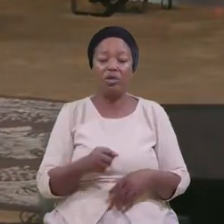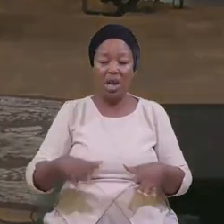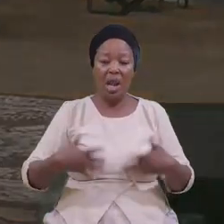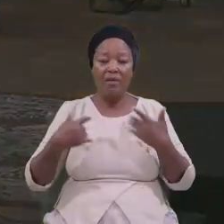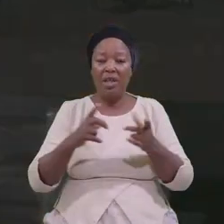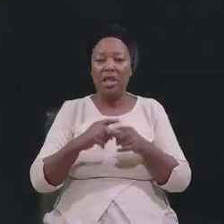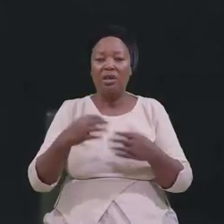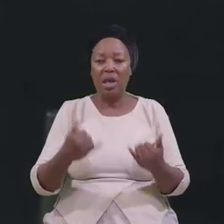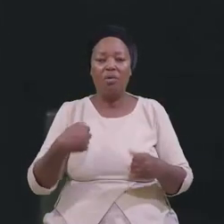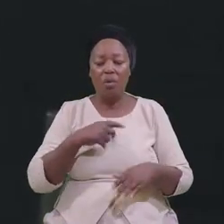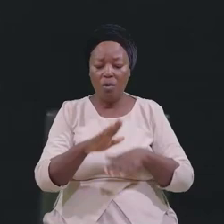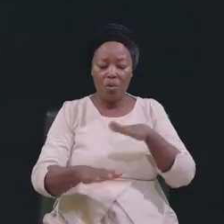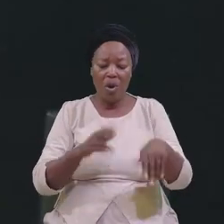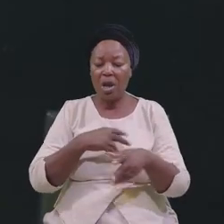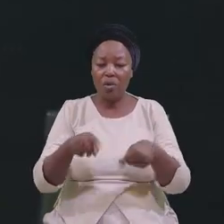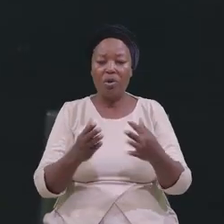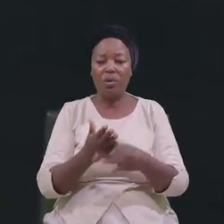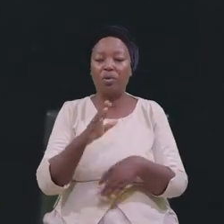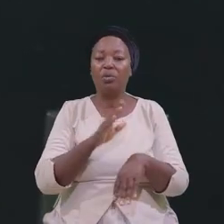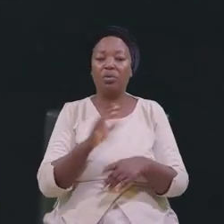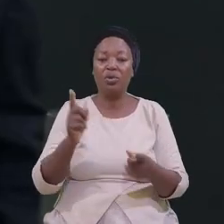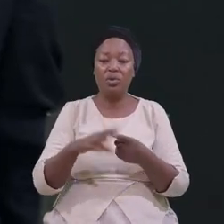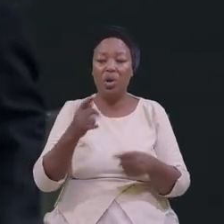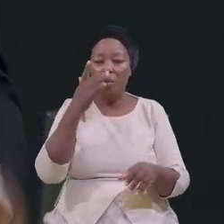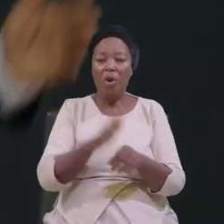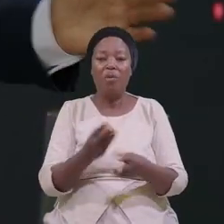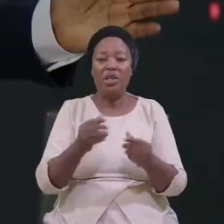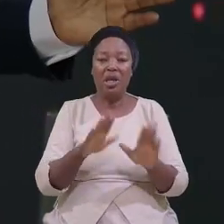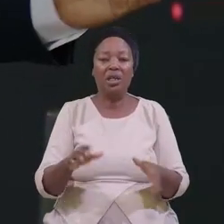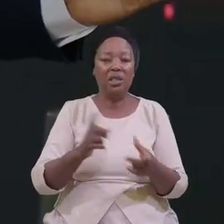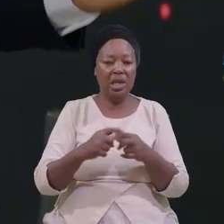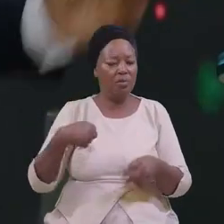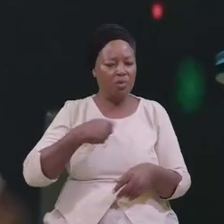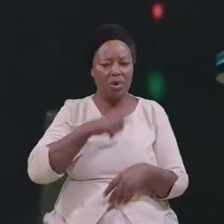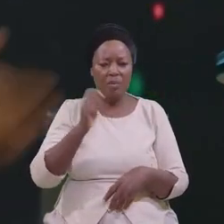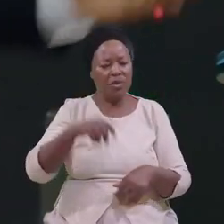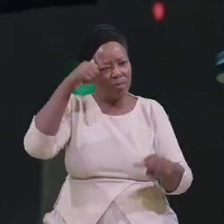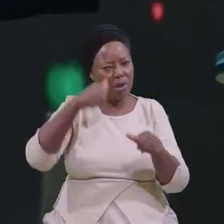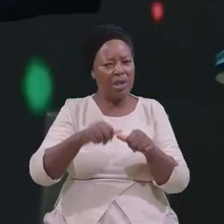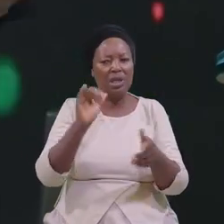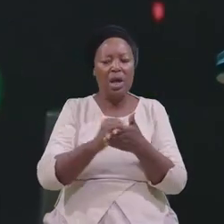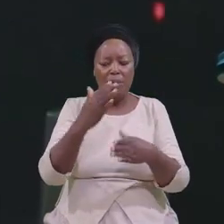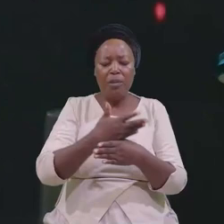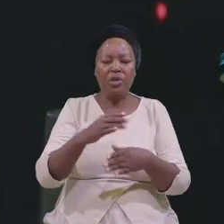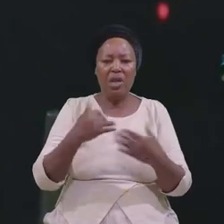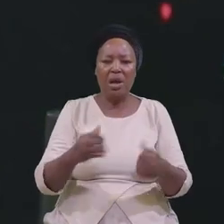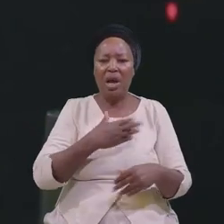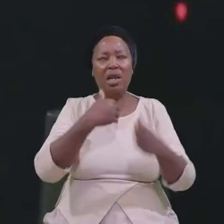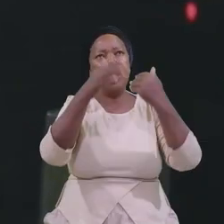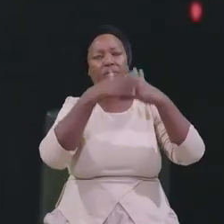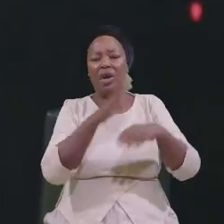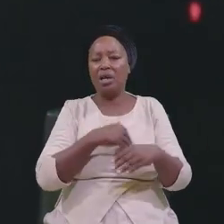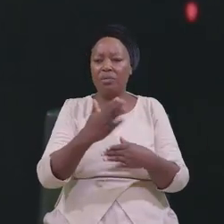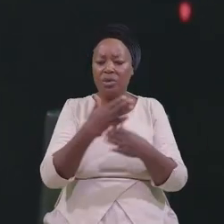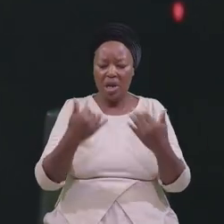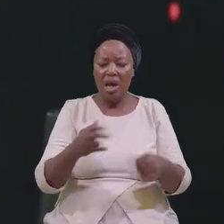and going through unto the promised land, we must remember, between now and heaven, between now and that